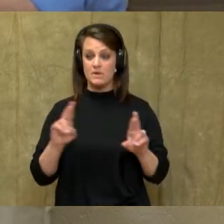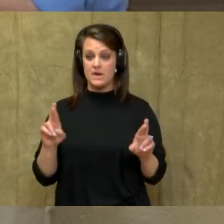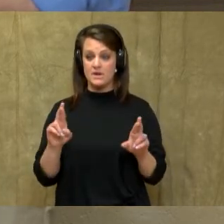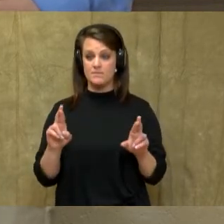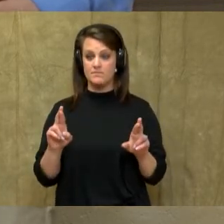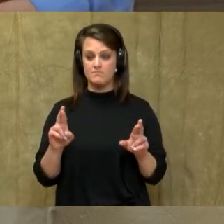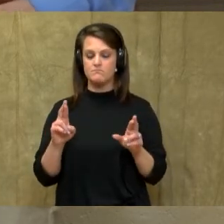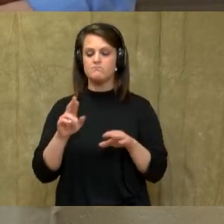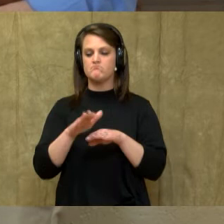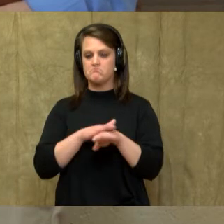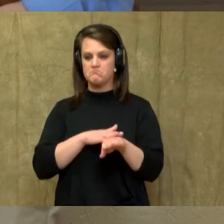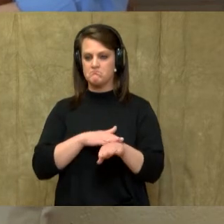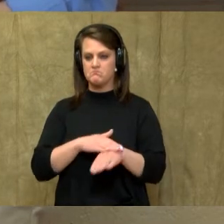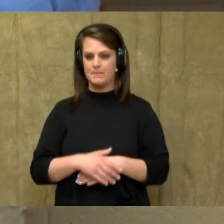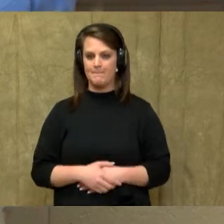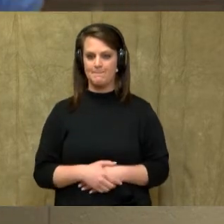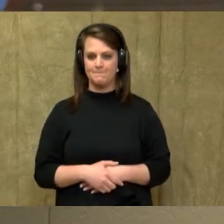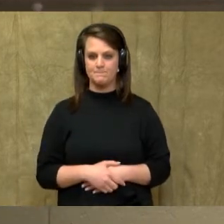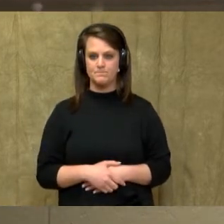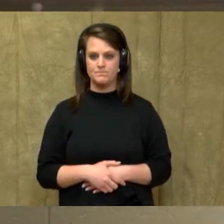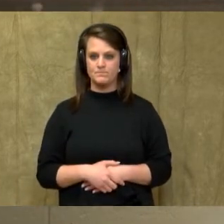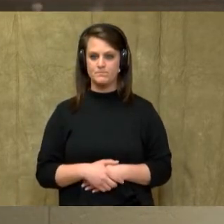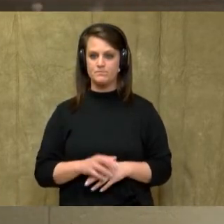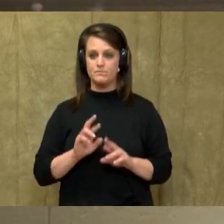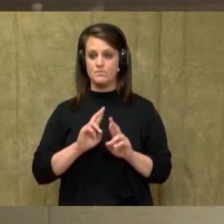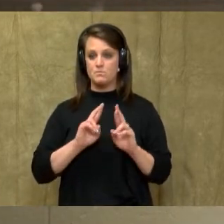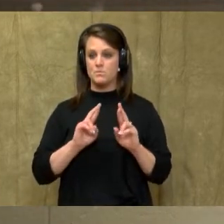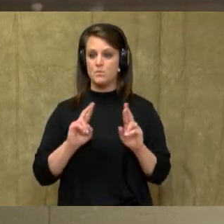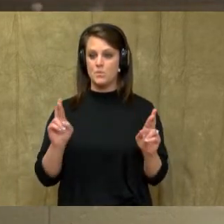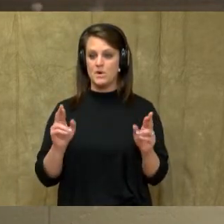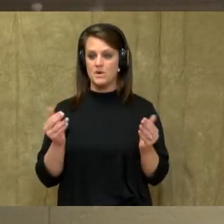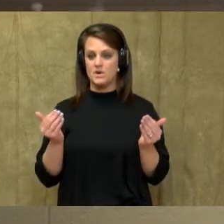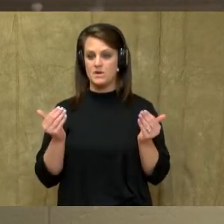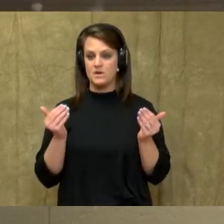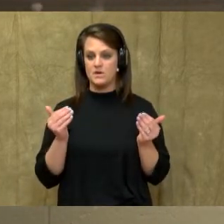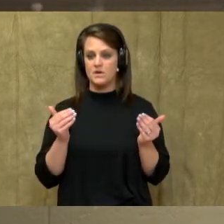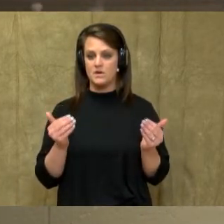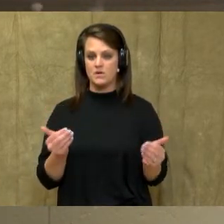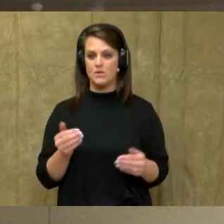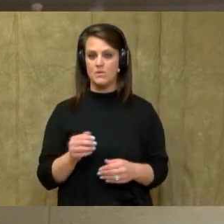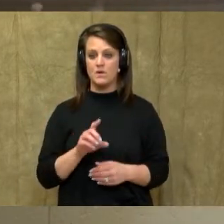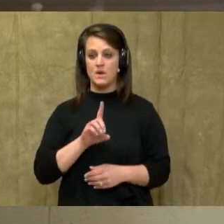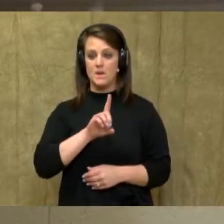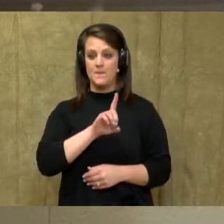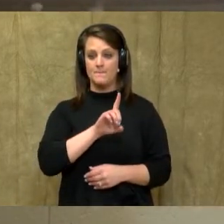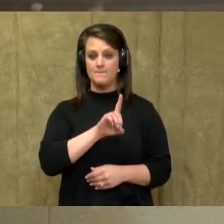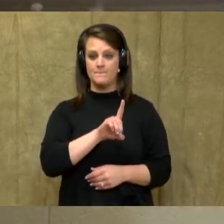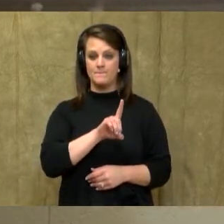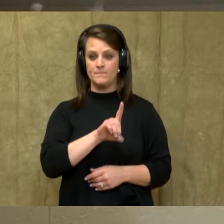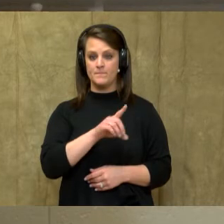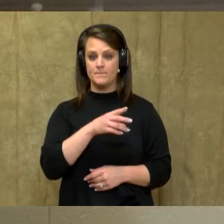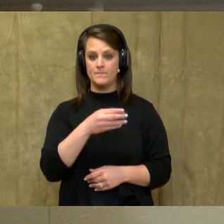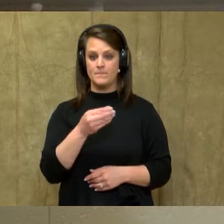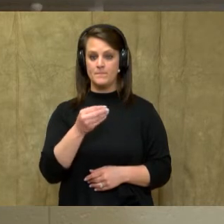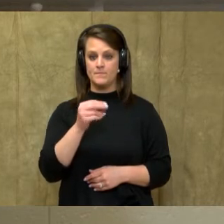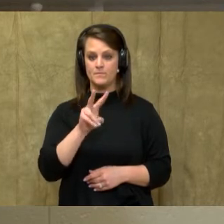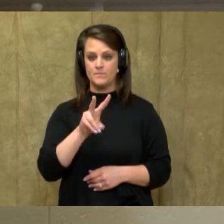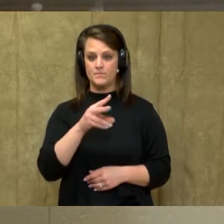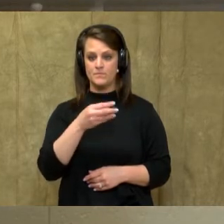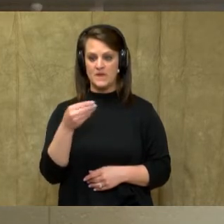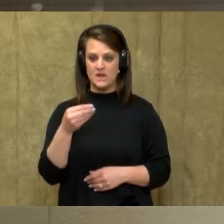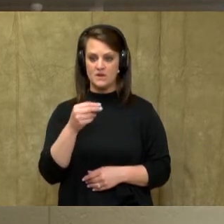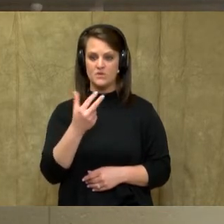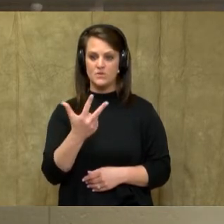together, nice and slow. 1, 2, ready, go. 1 and